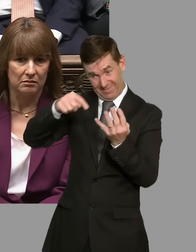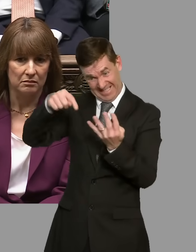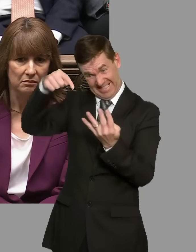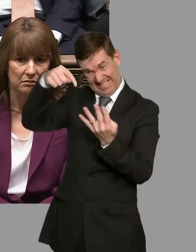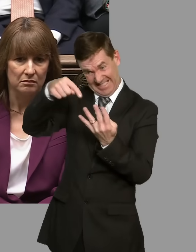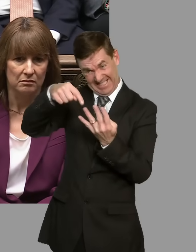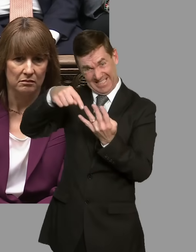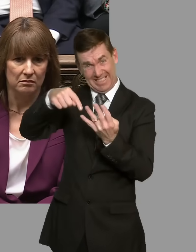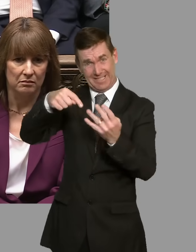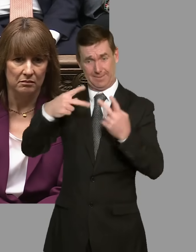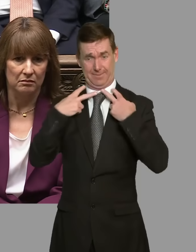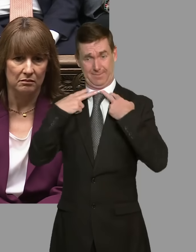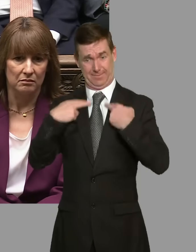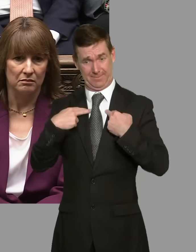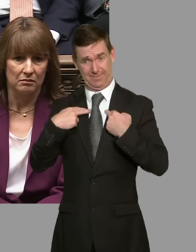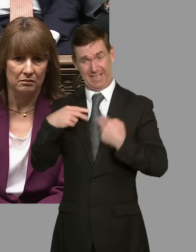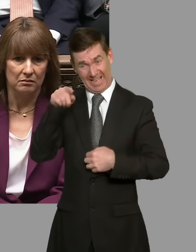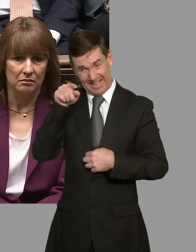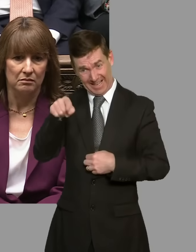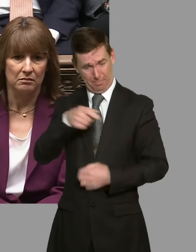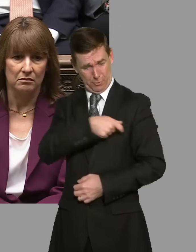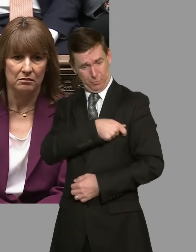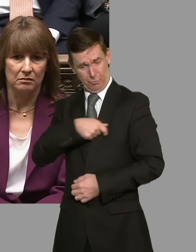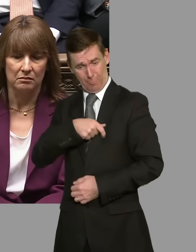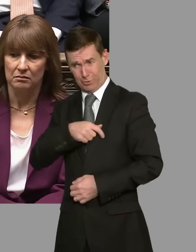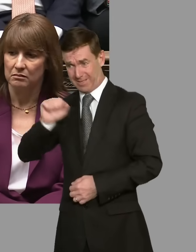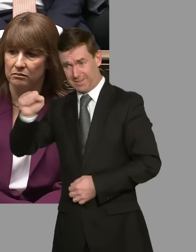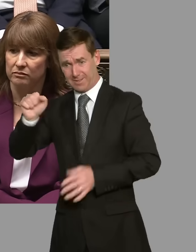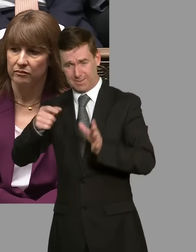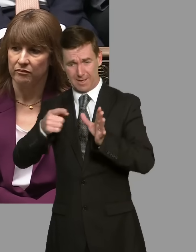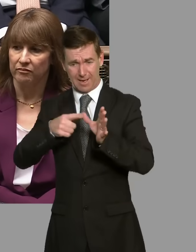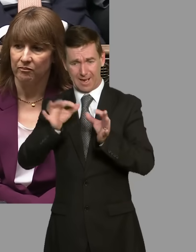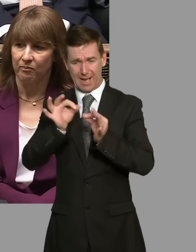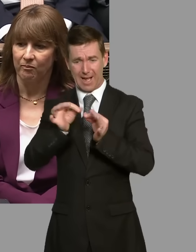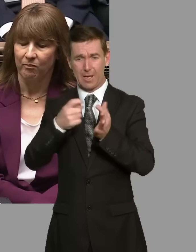man whose money we want to send to Ukraine. If she can't